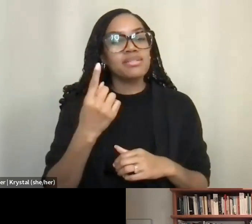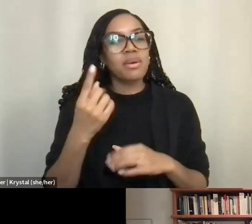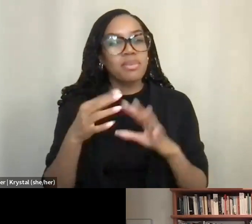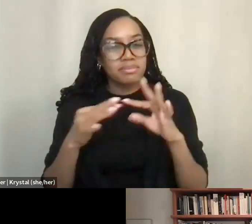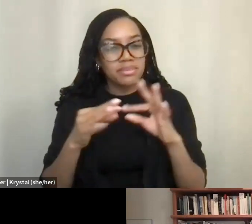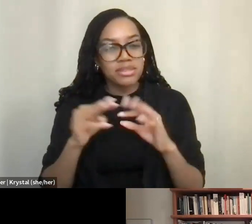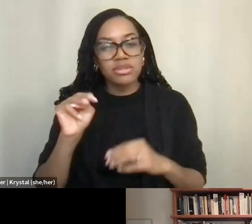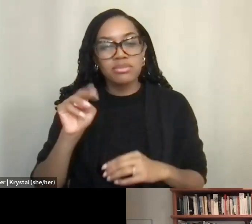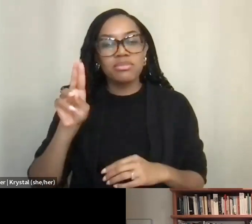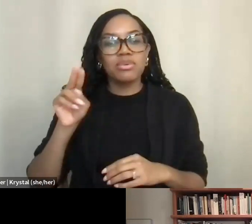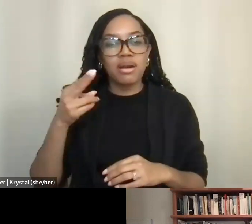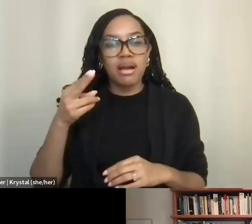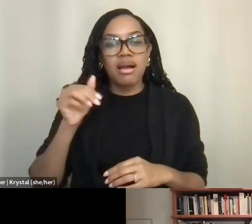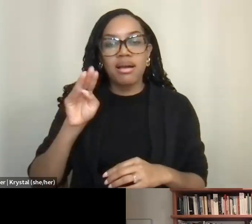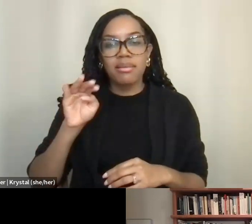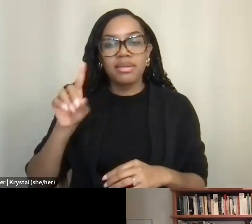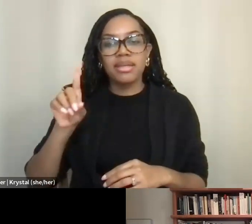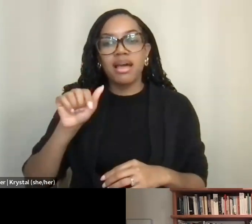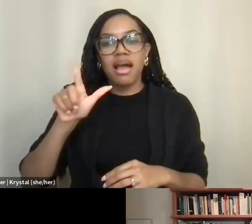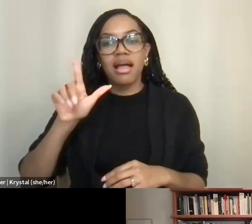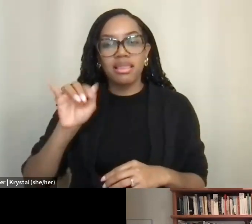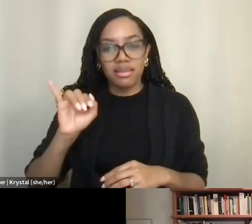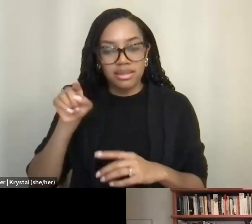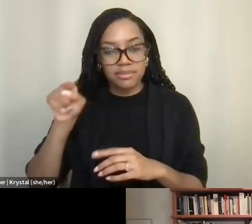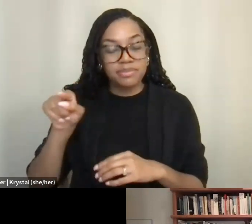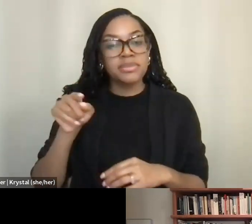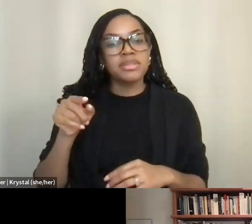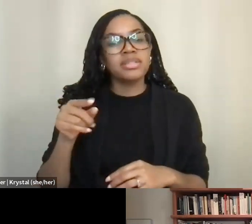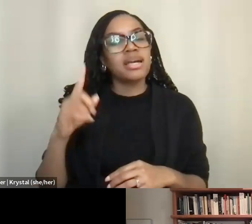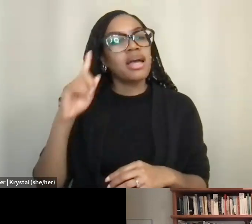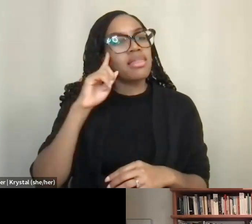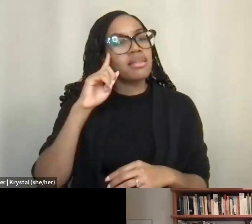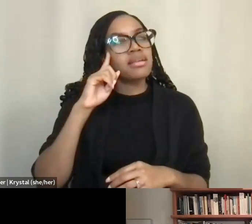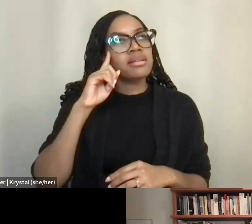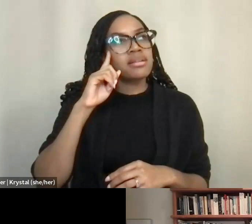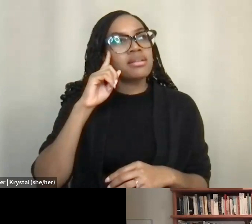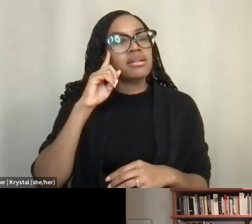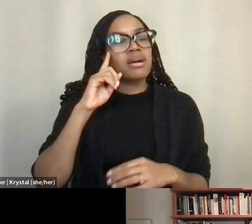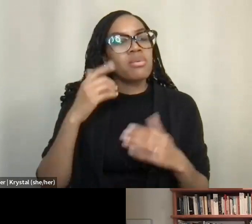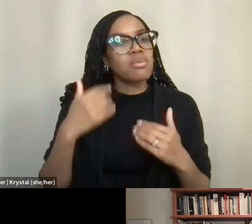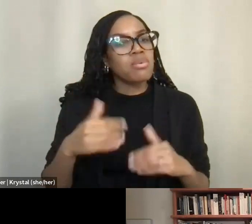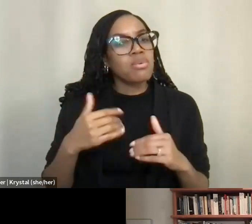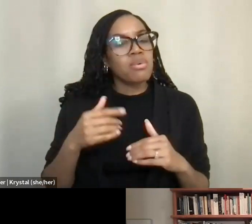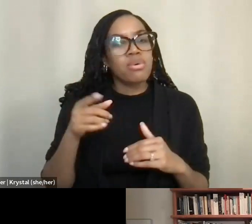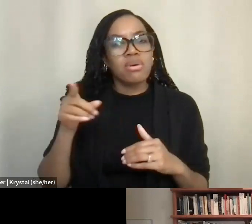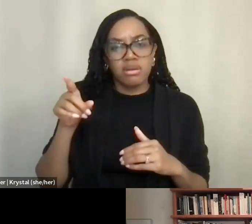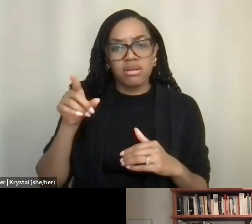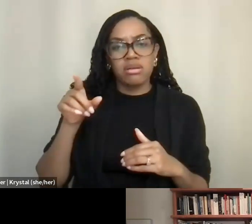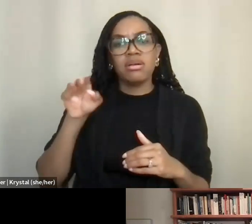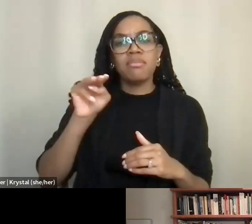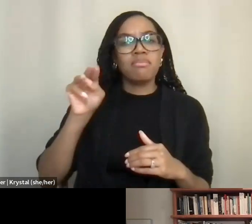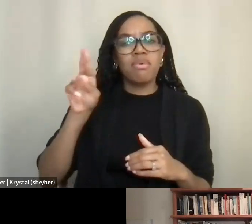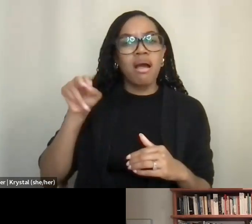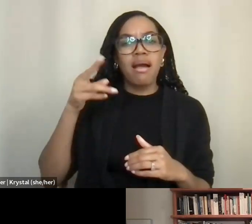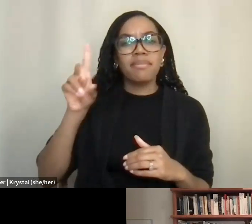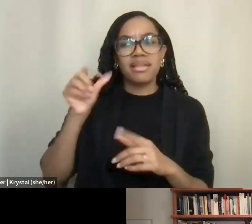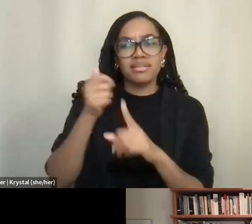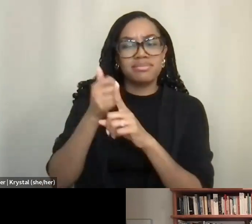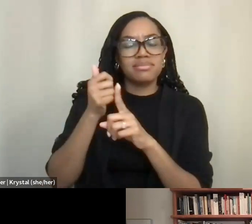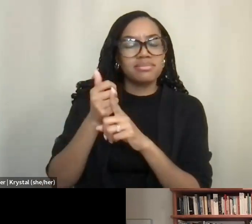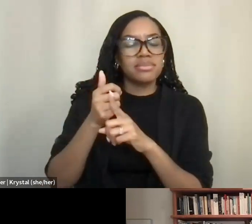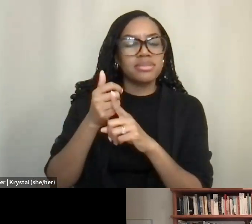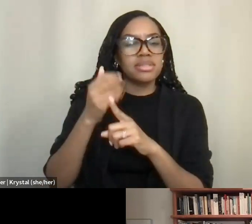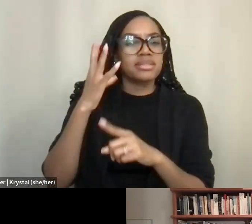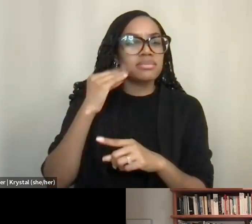very instructive. I know I'm old enough to remember the tremendous abuse that he took when he simply took